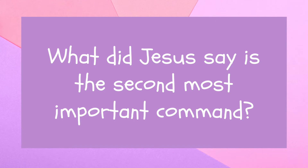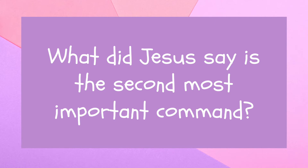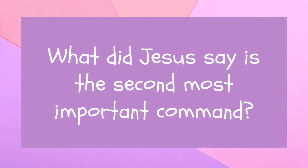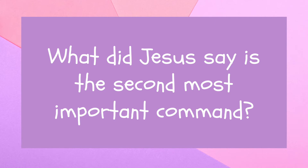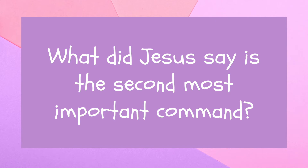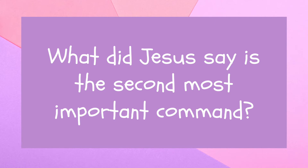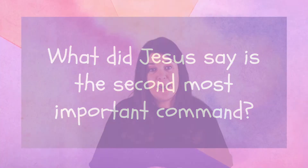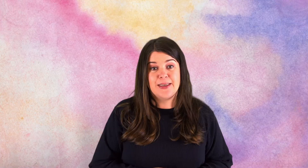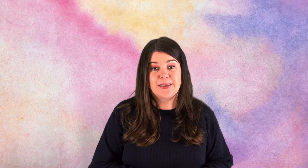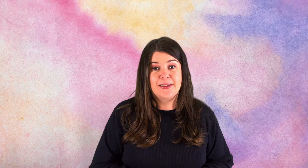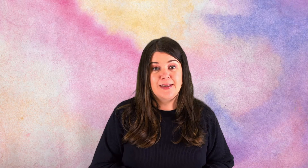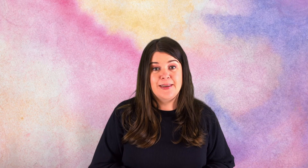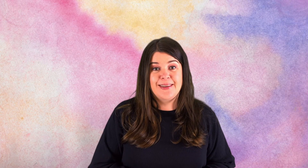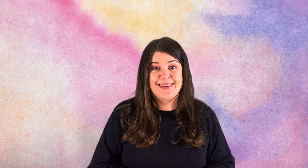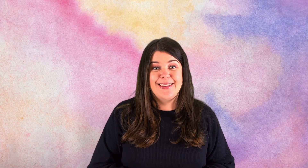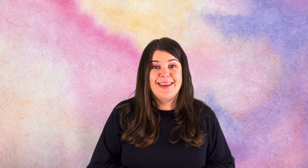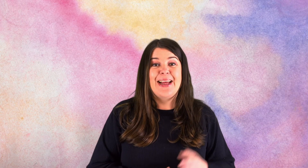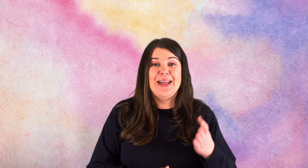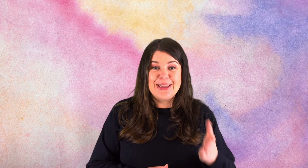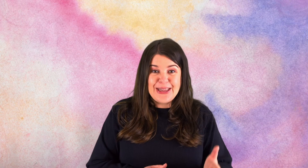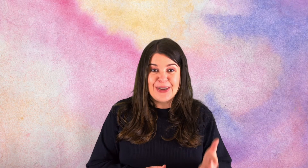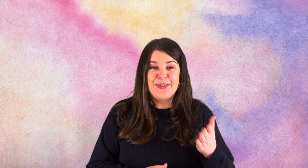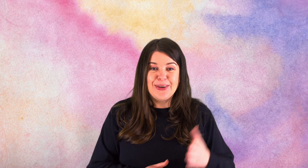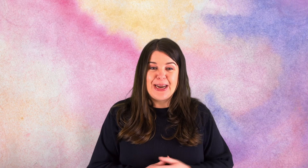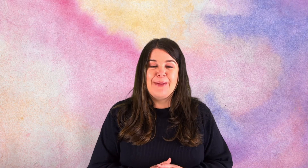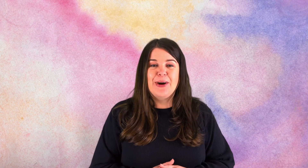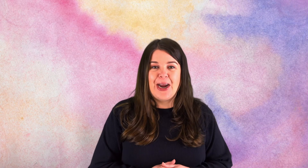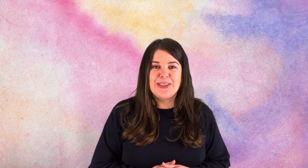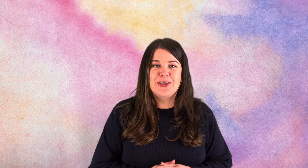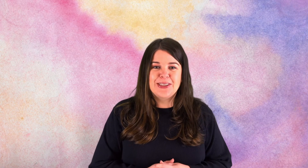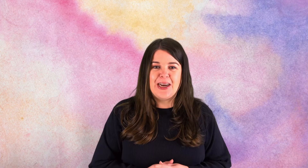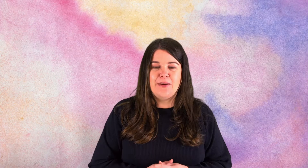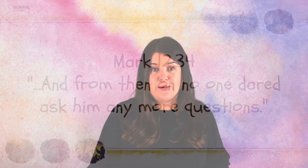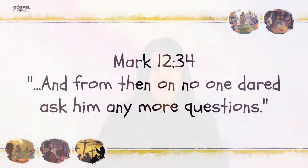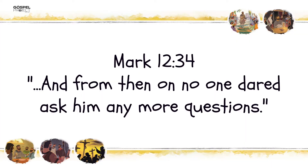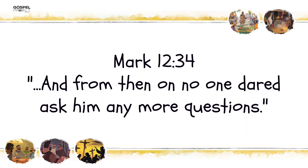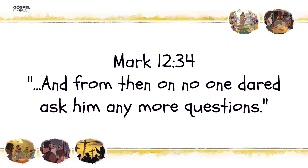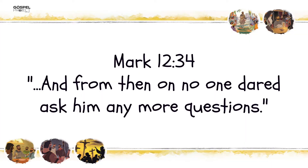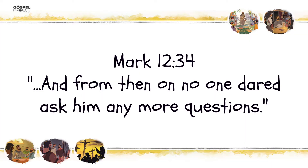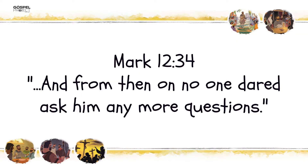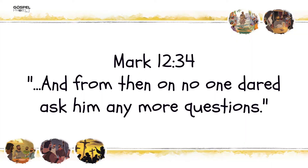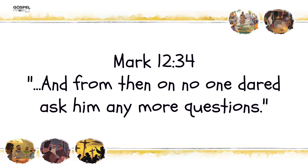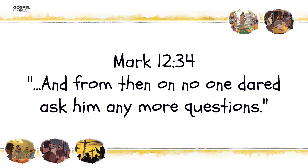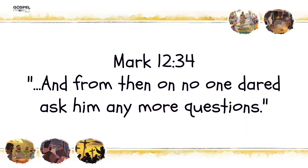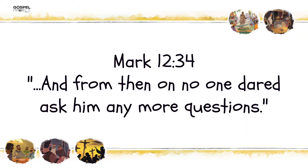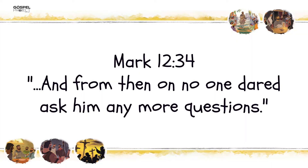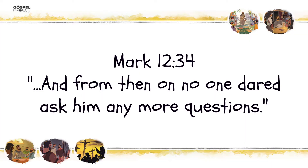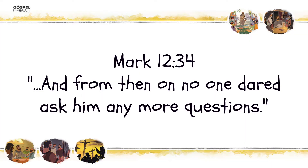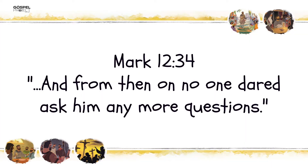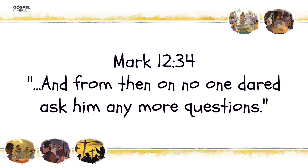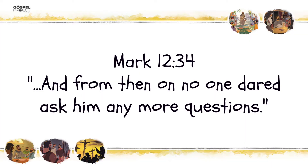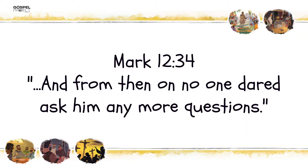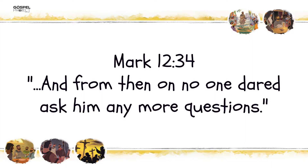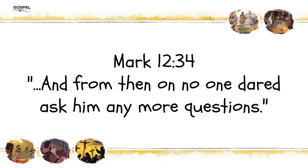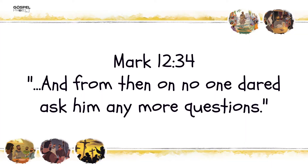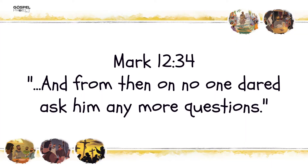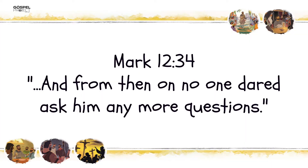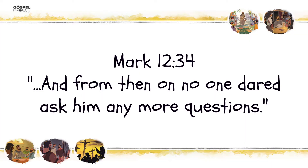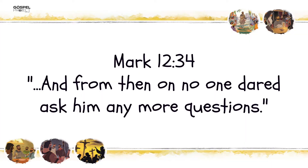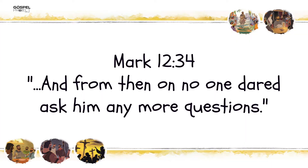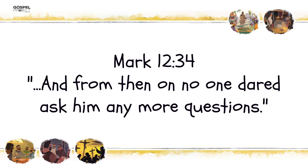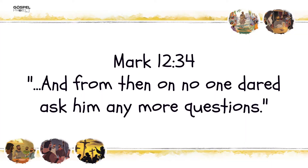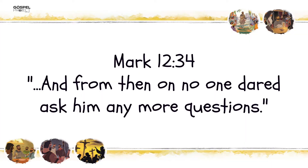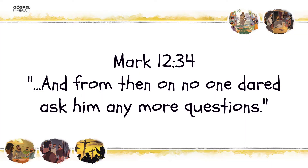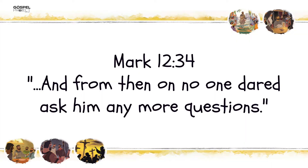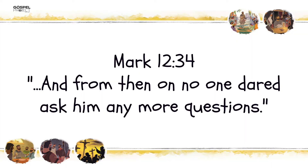second most important command? Love your neighbor as yourself. In Mark 12, verse 34, the second half, it says,